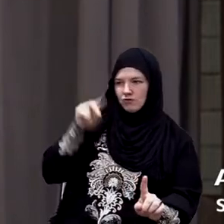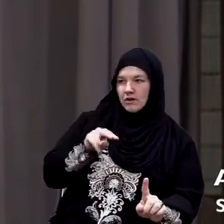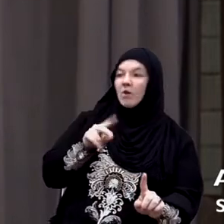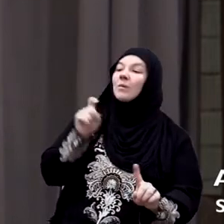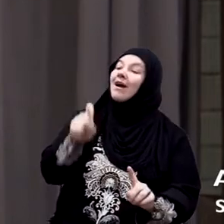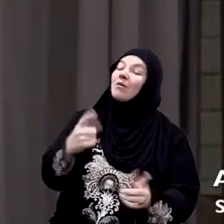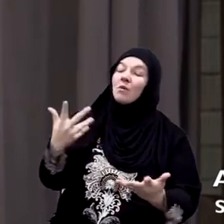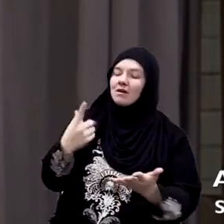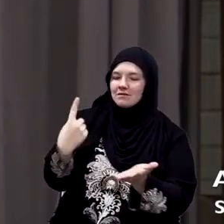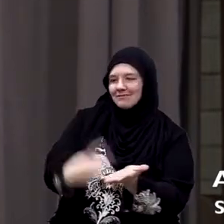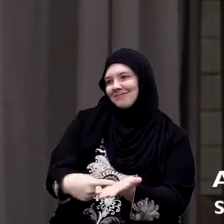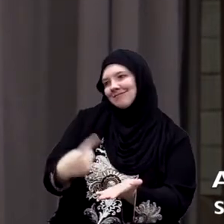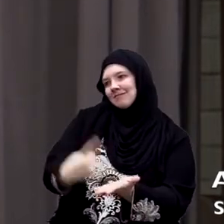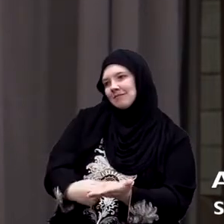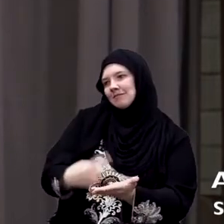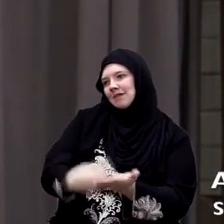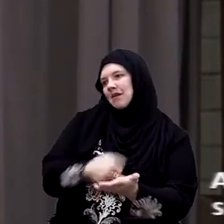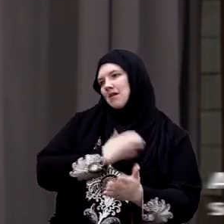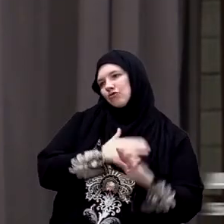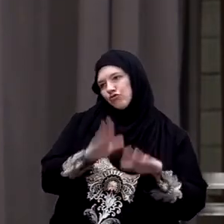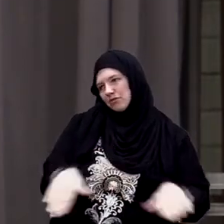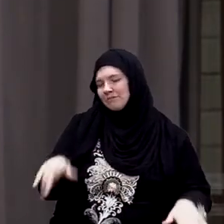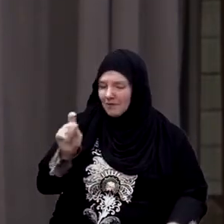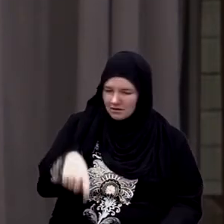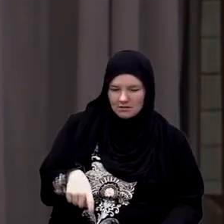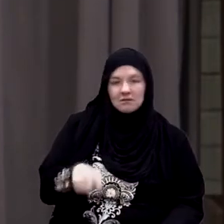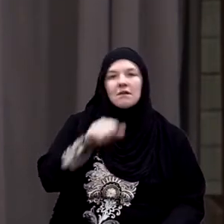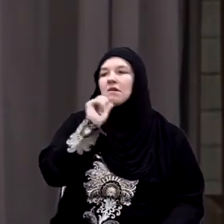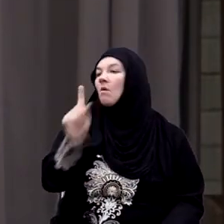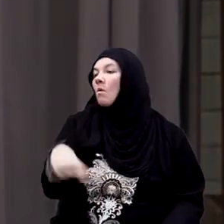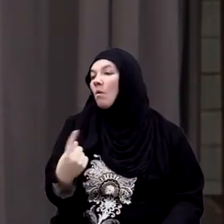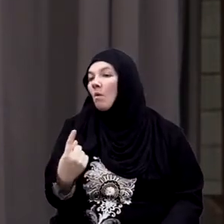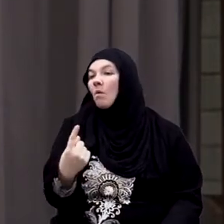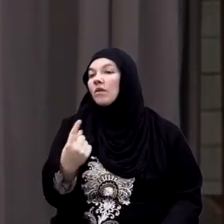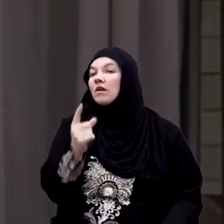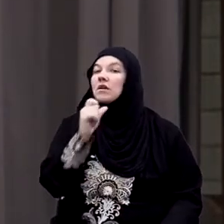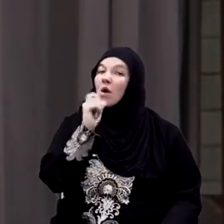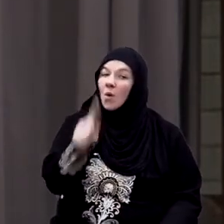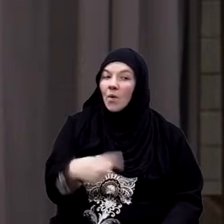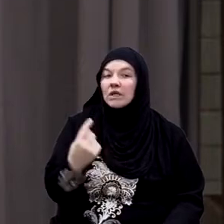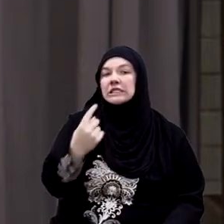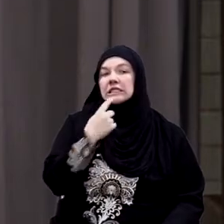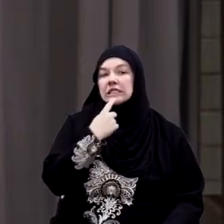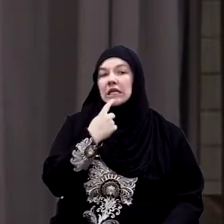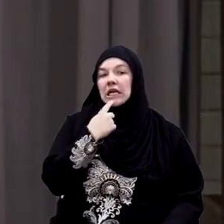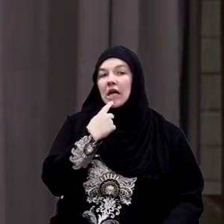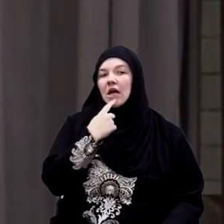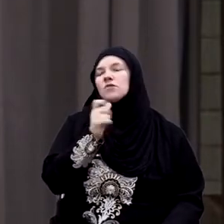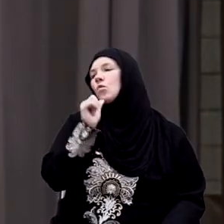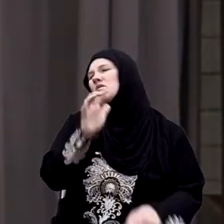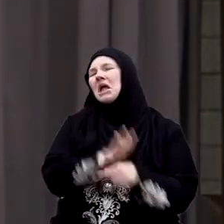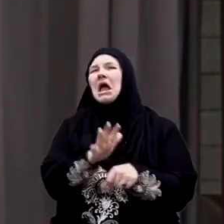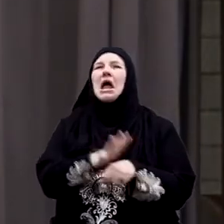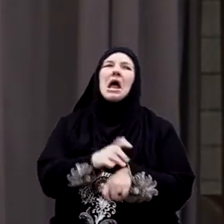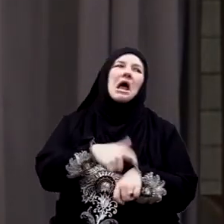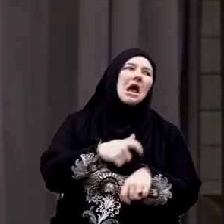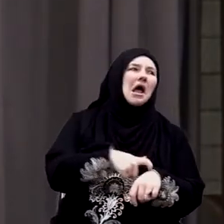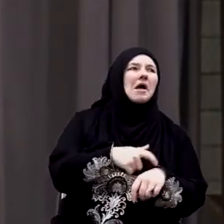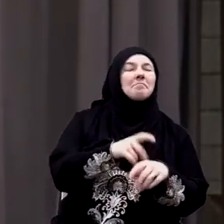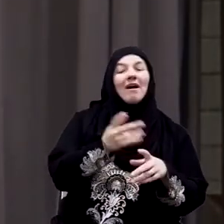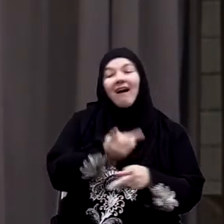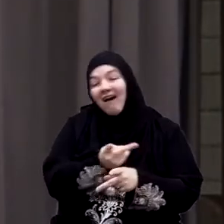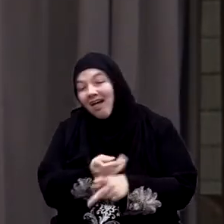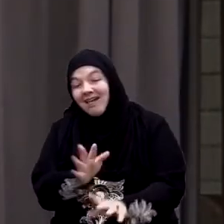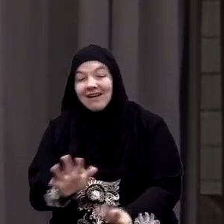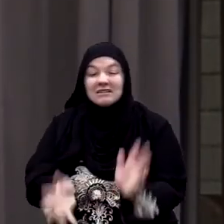to talk about our children. So we don't only have, we don't only say that we don't have time for our